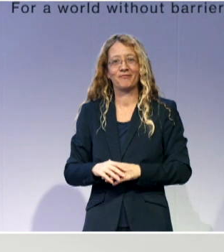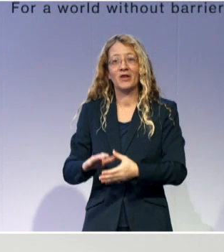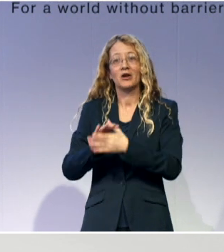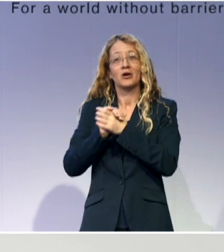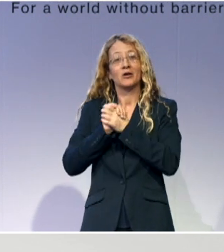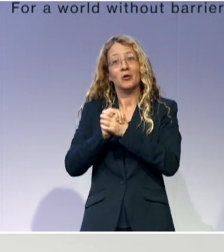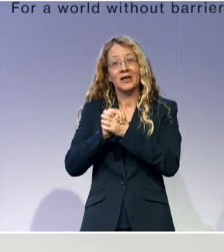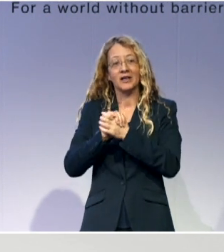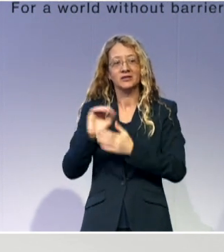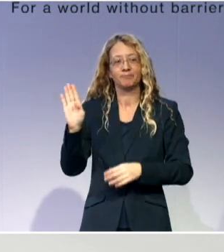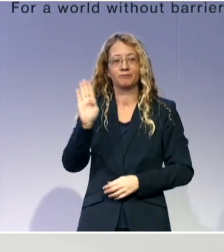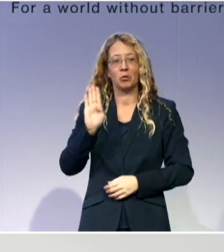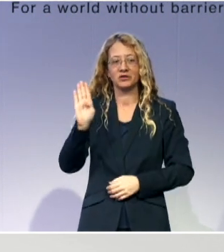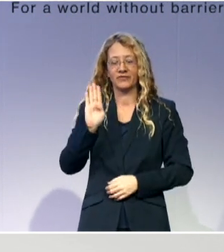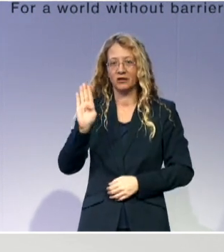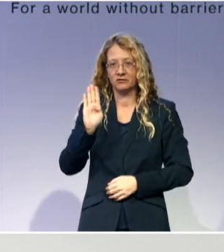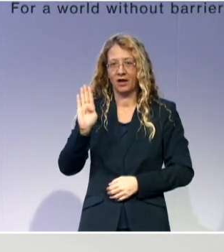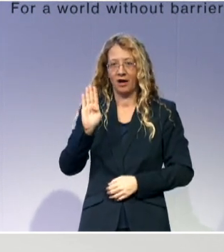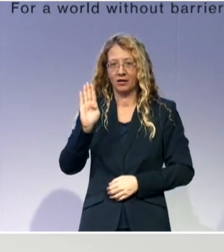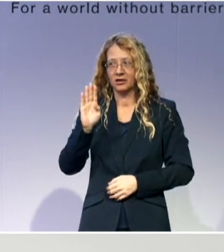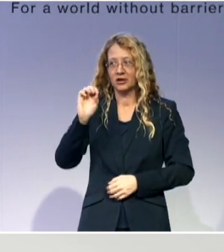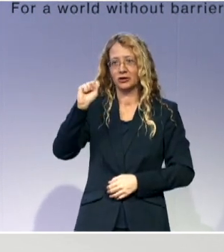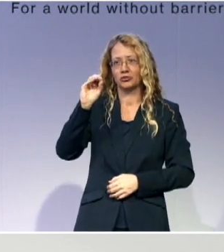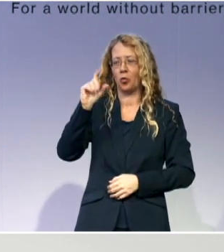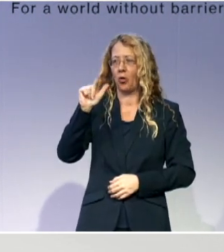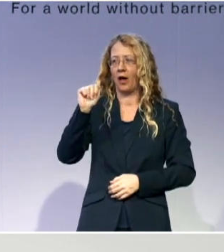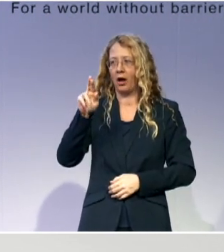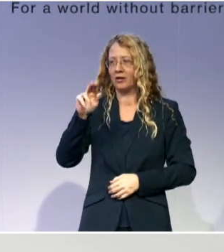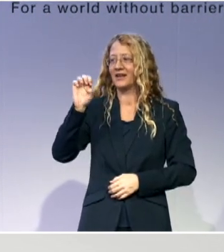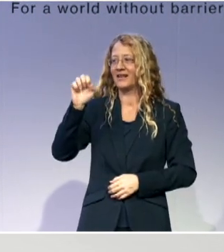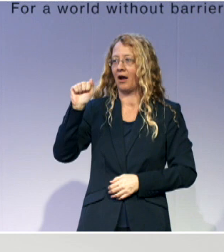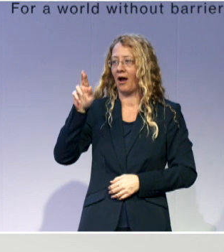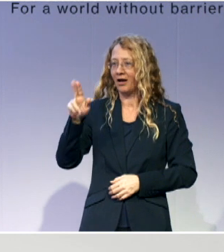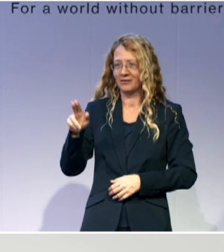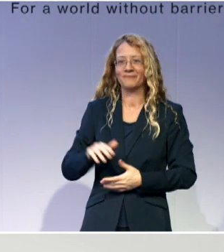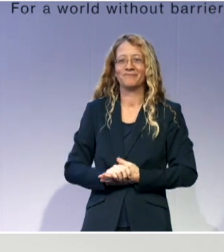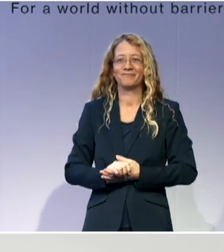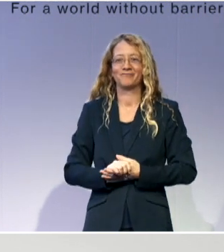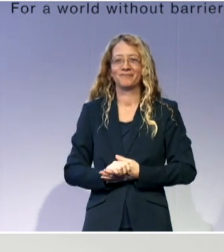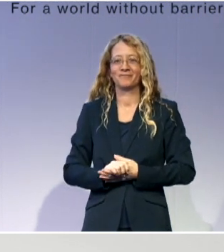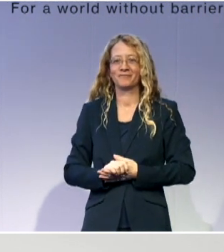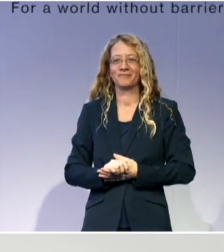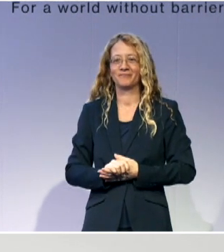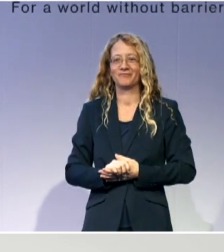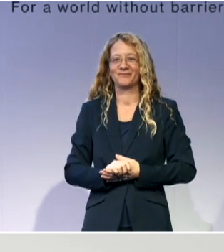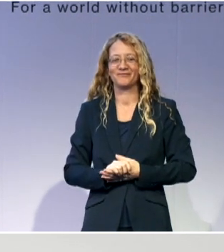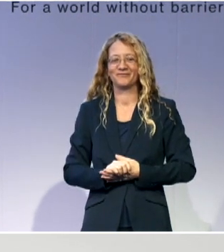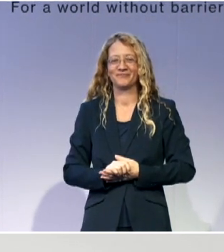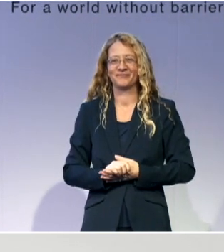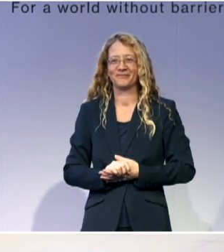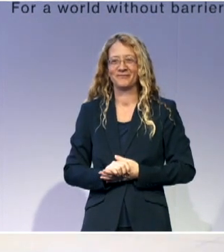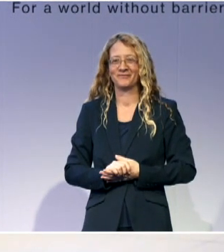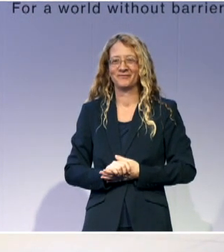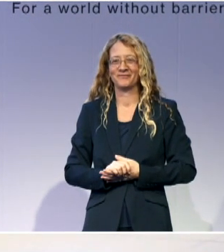Congratulations to Solar Ear from Botswana, Zero Project awardee and Impact Transfer participant. Solar